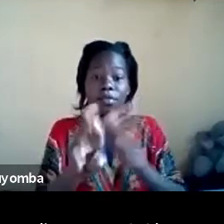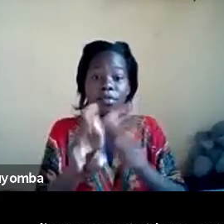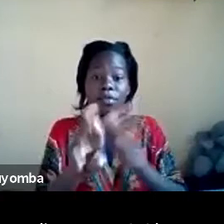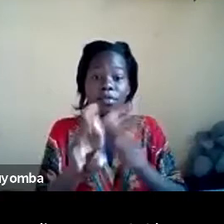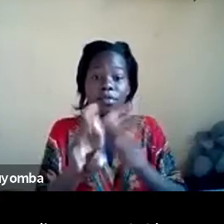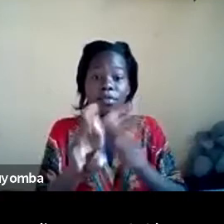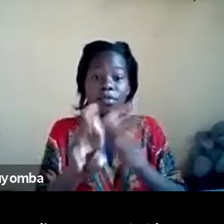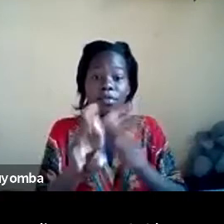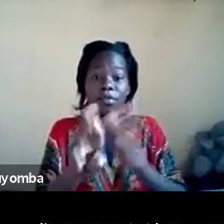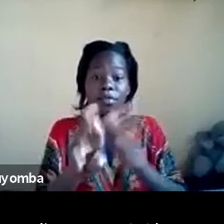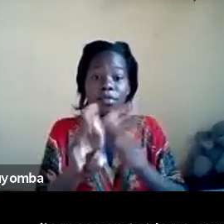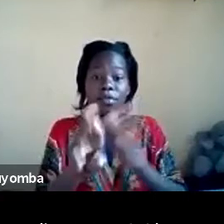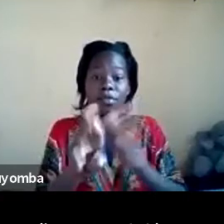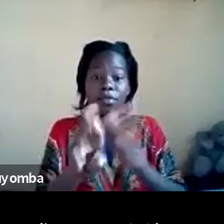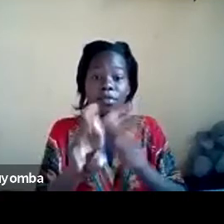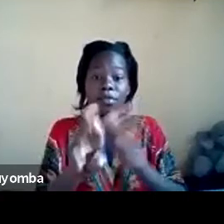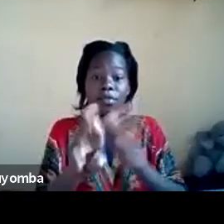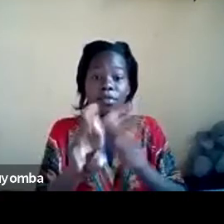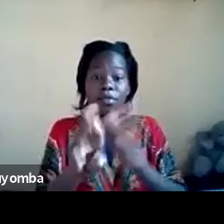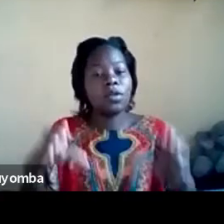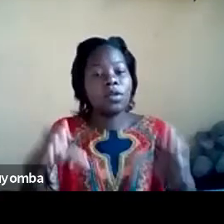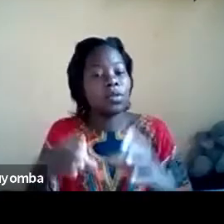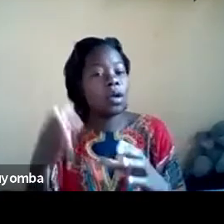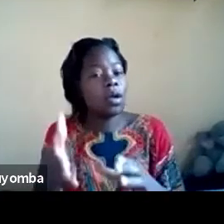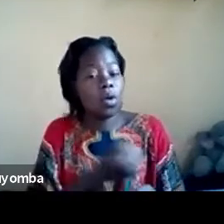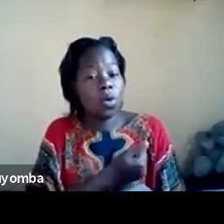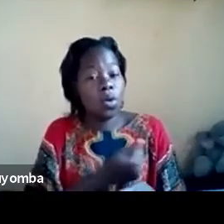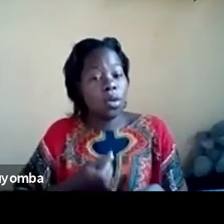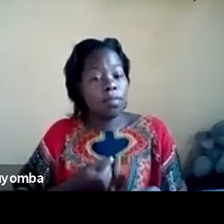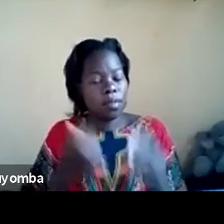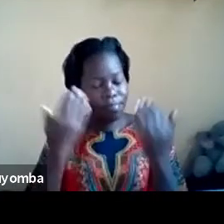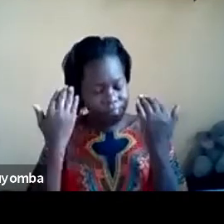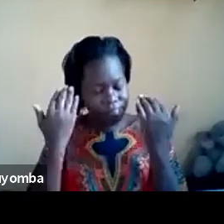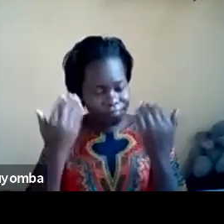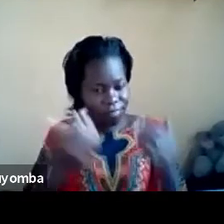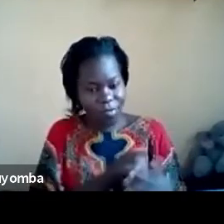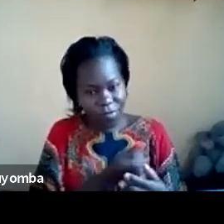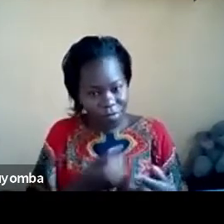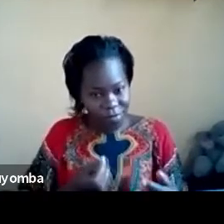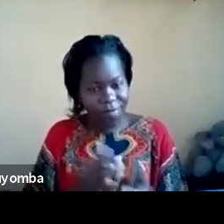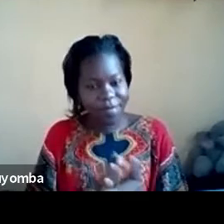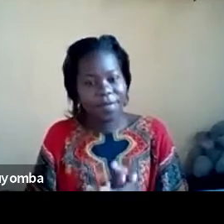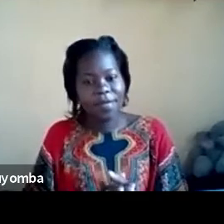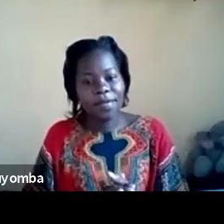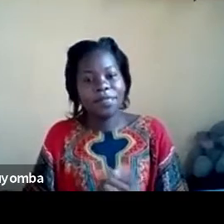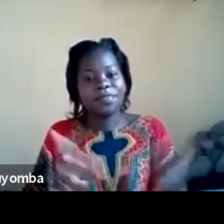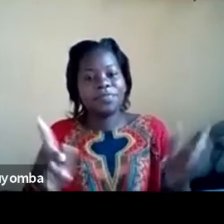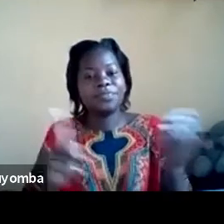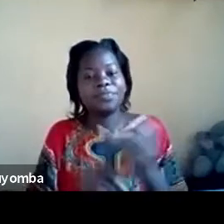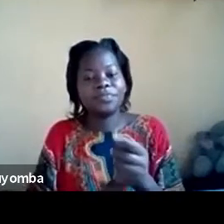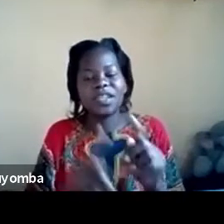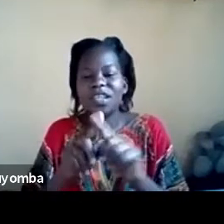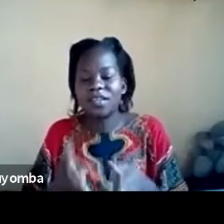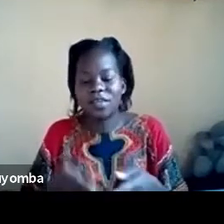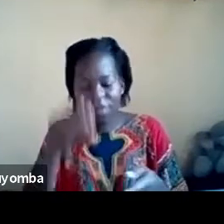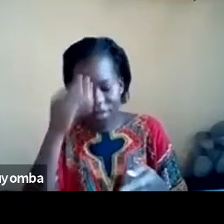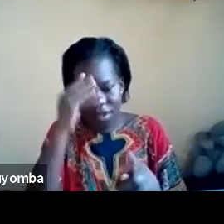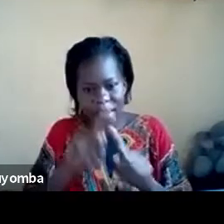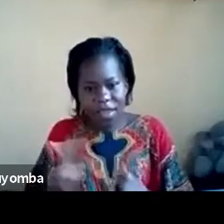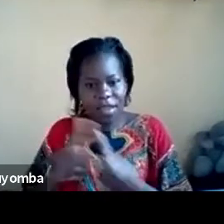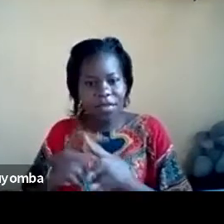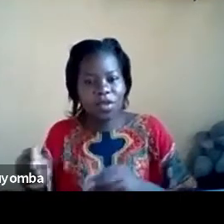mining groups are going to be women-led. In this case, women-led mining groups are going to acquire different equipments to support them.